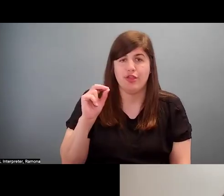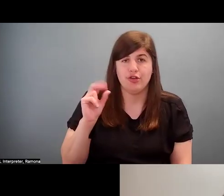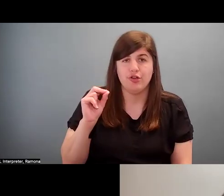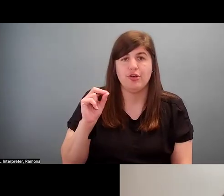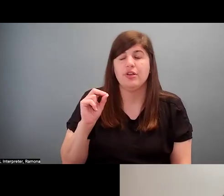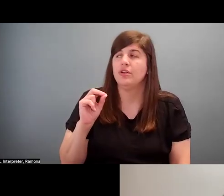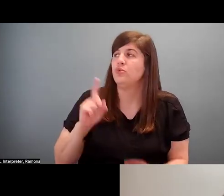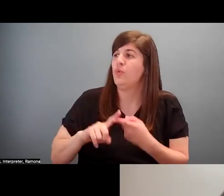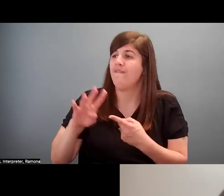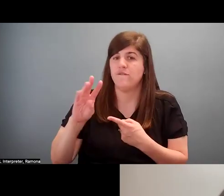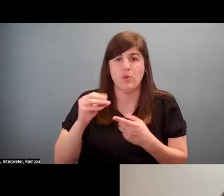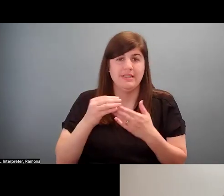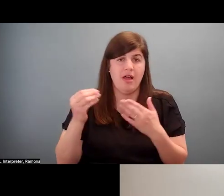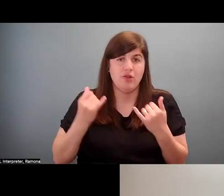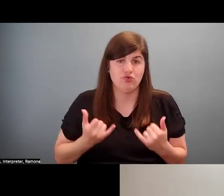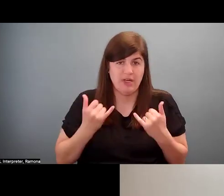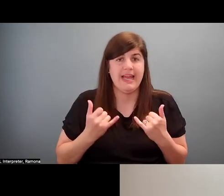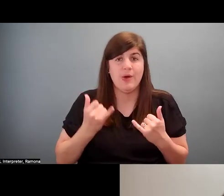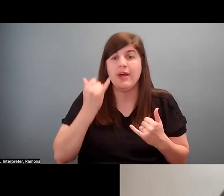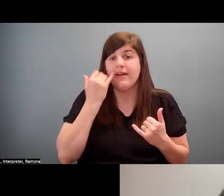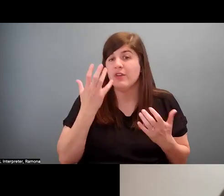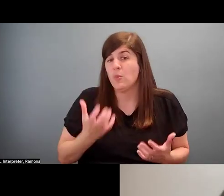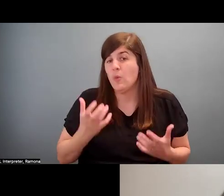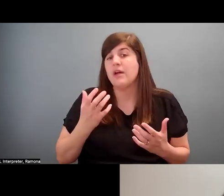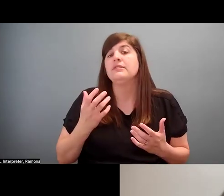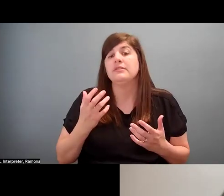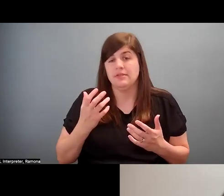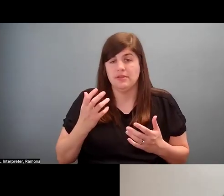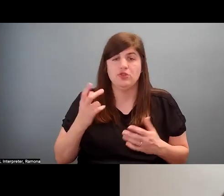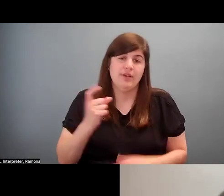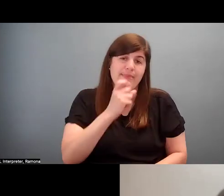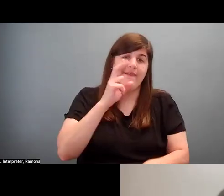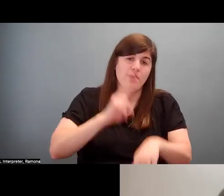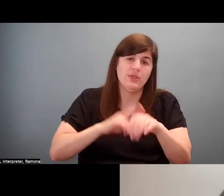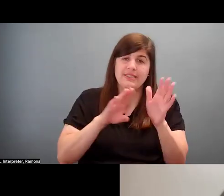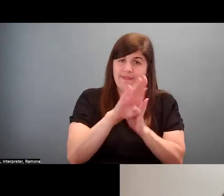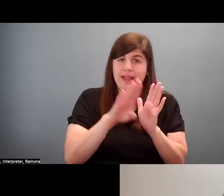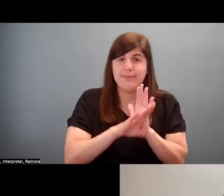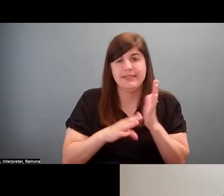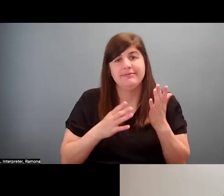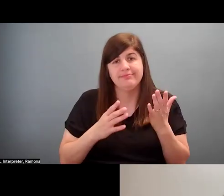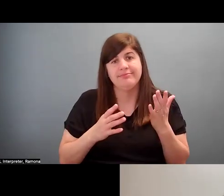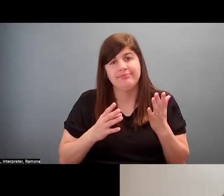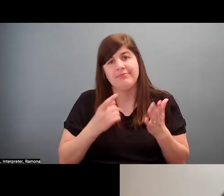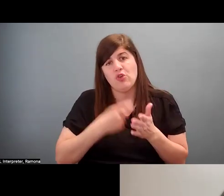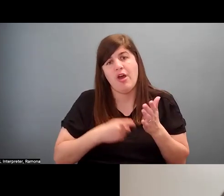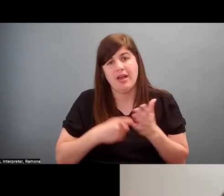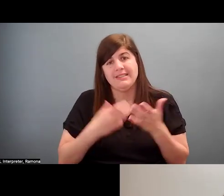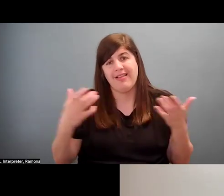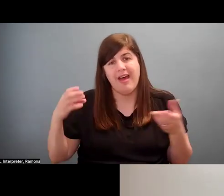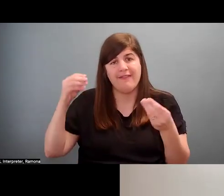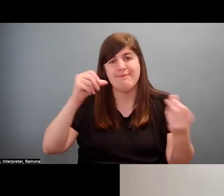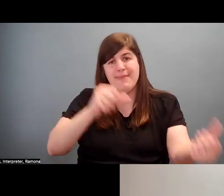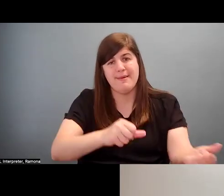to $40 right now. If you wanted to have the shrimp, of course, the development has cost a lot of money, but Yeah.